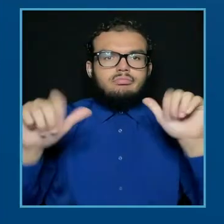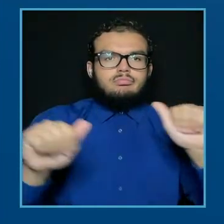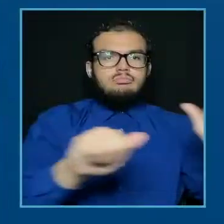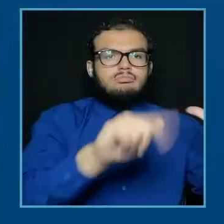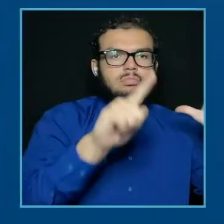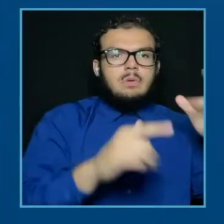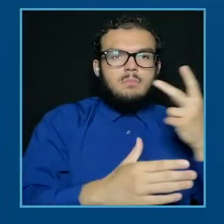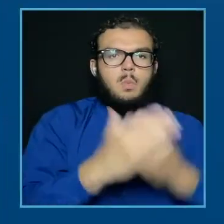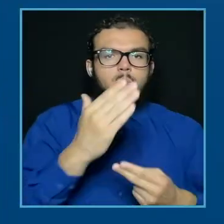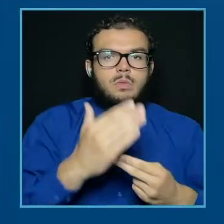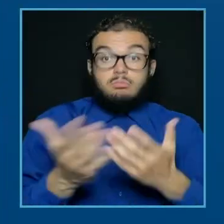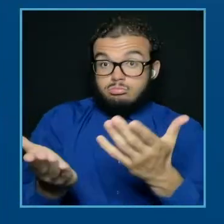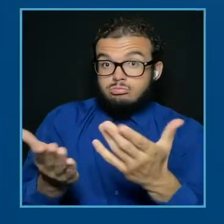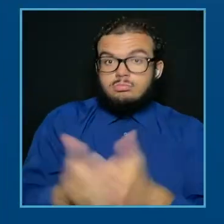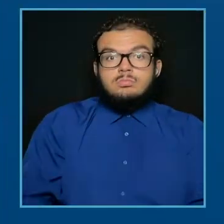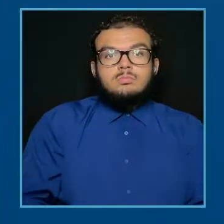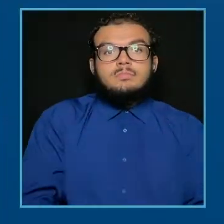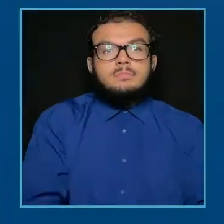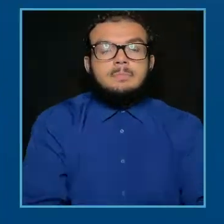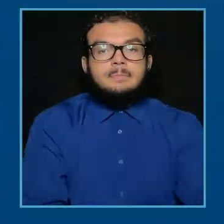Yes, sir.